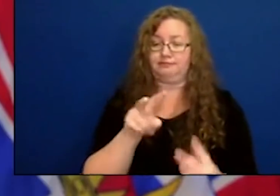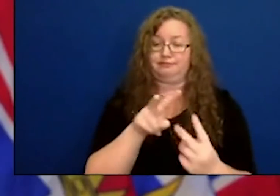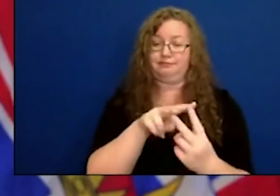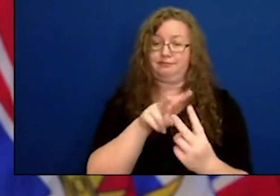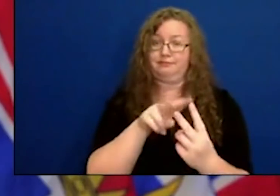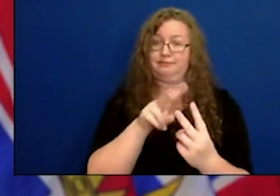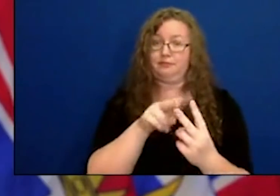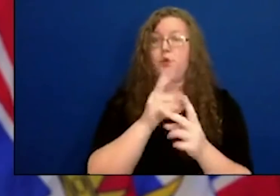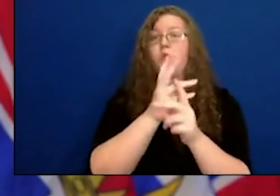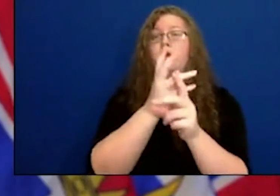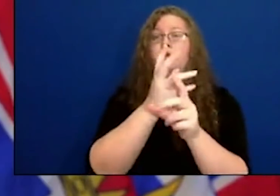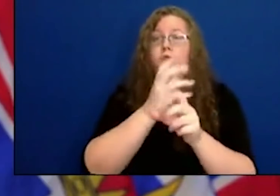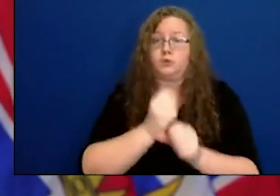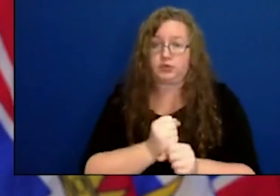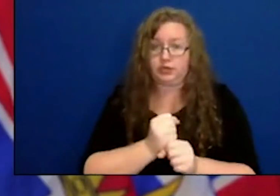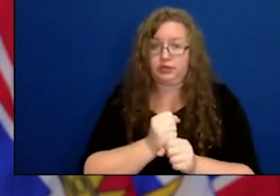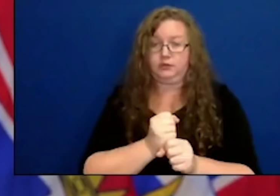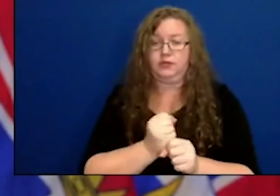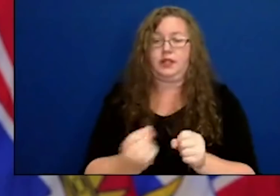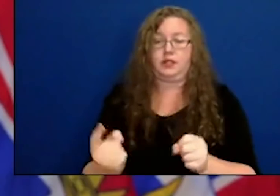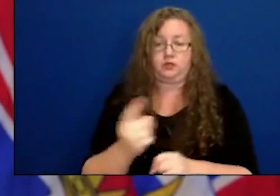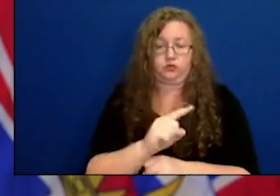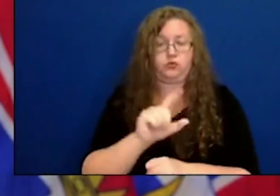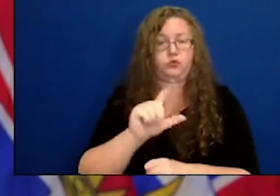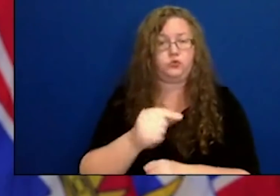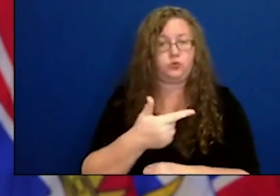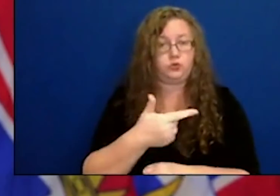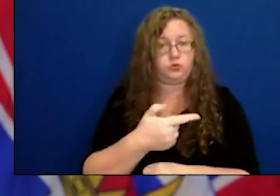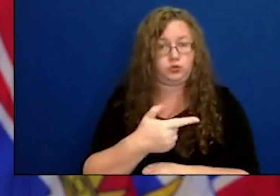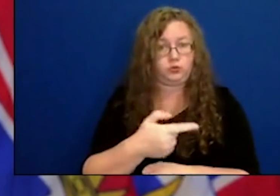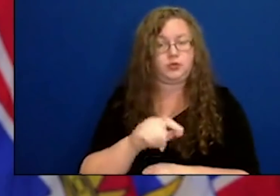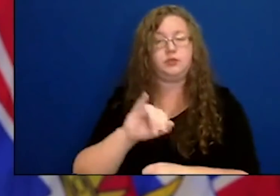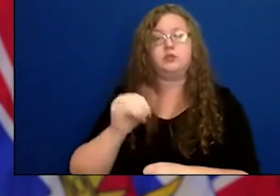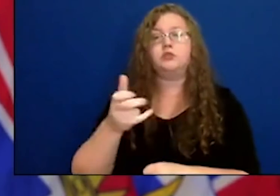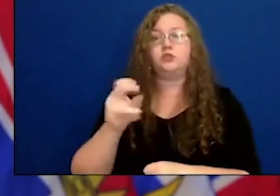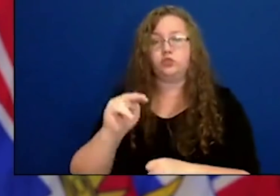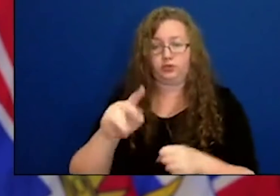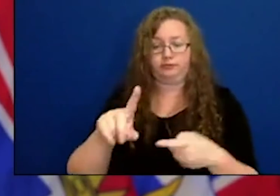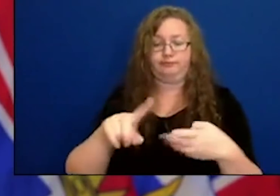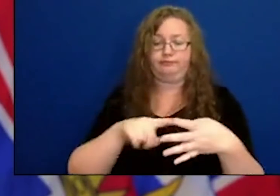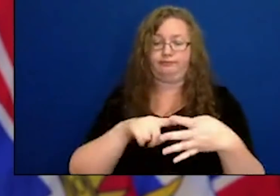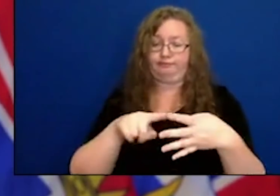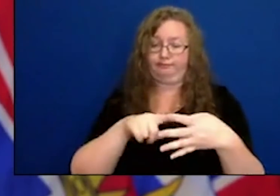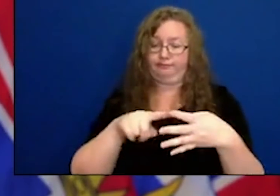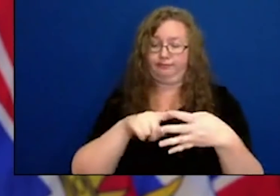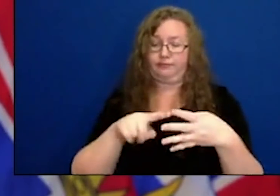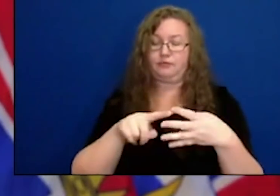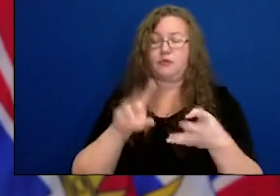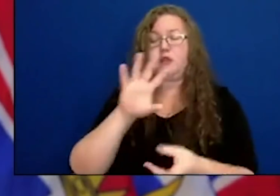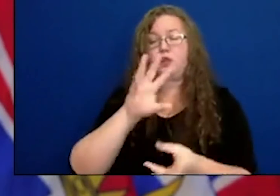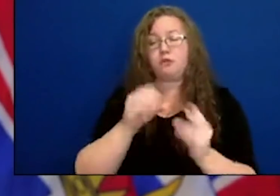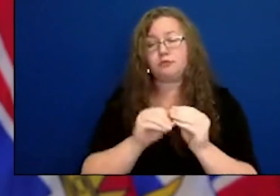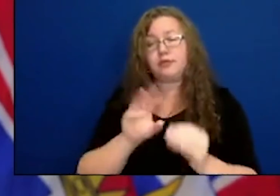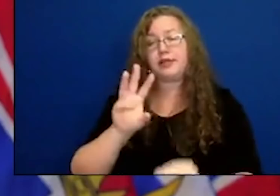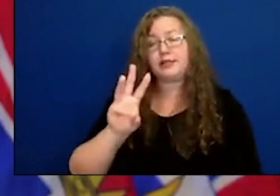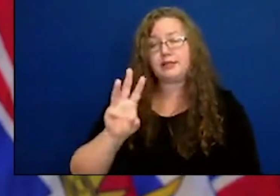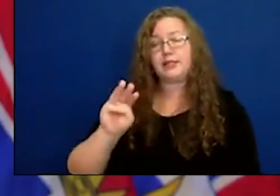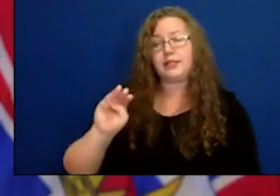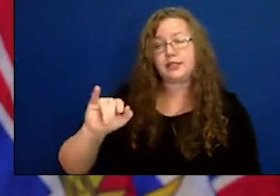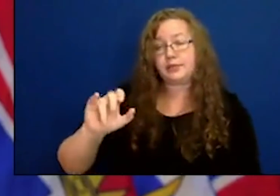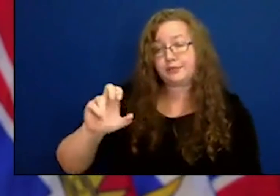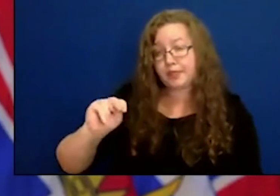have early on in 2021. And we have about 6 million doses across the country of that vaccine that we expect to